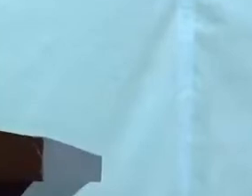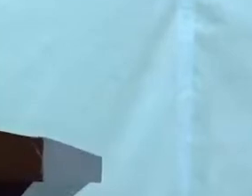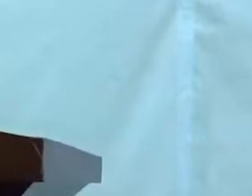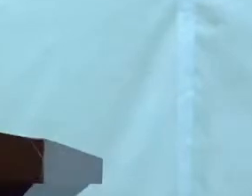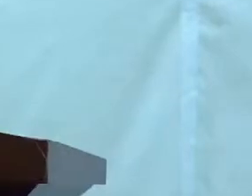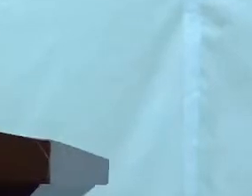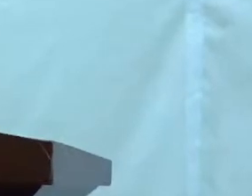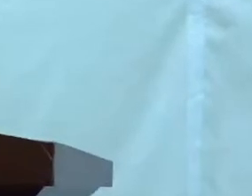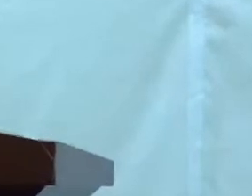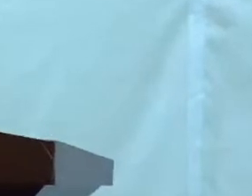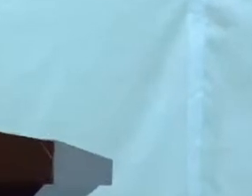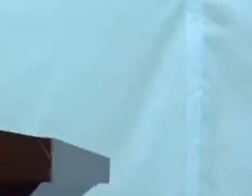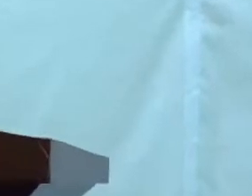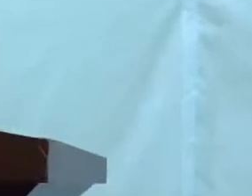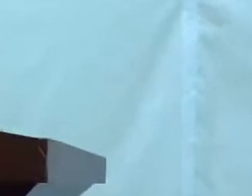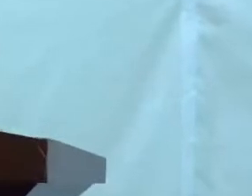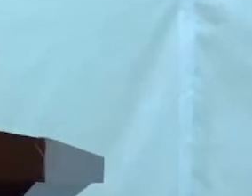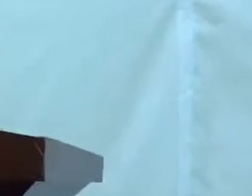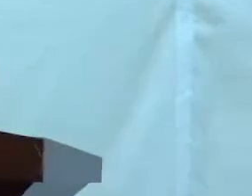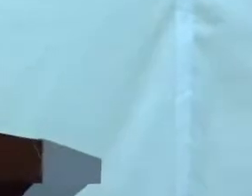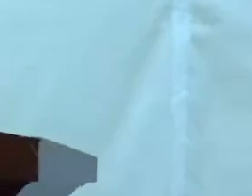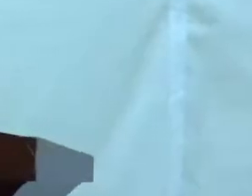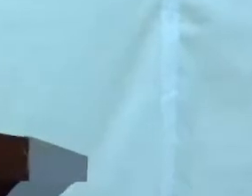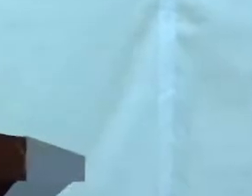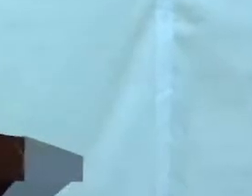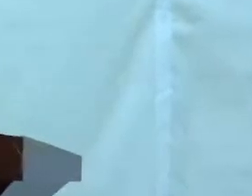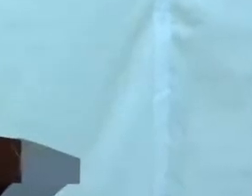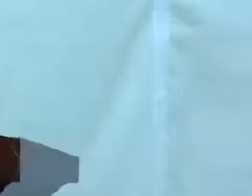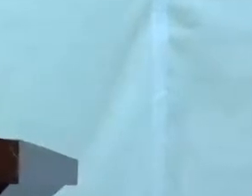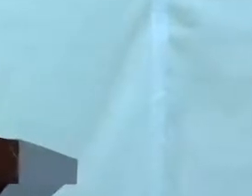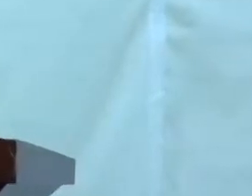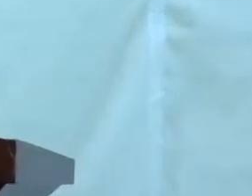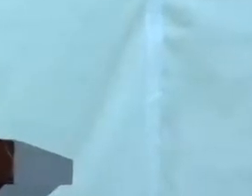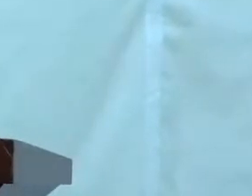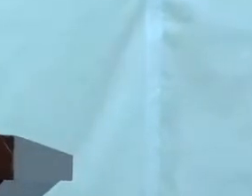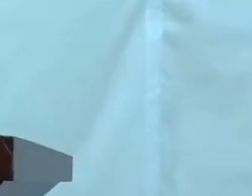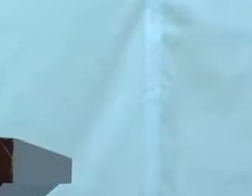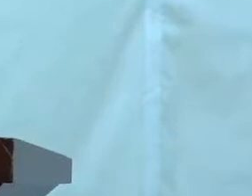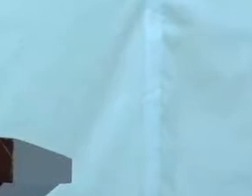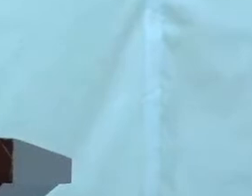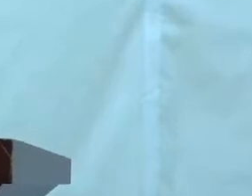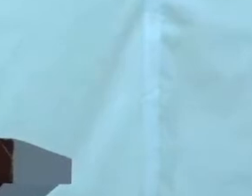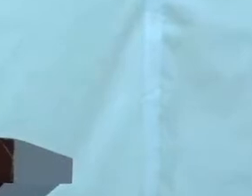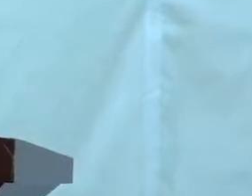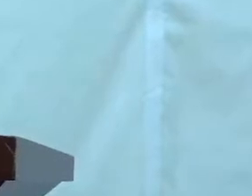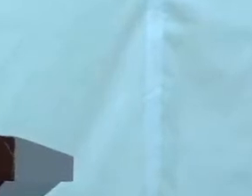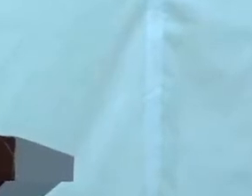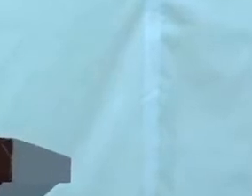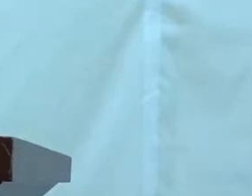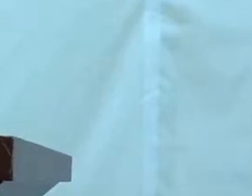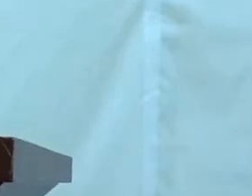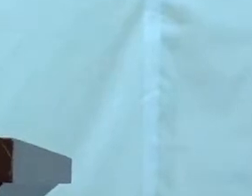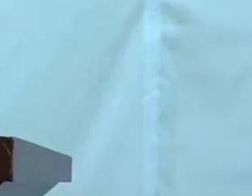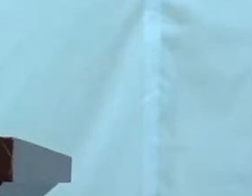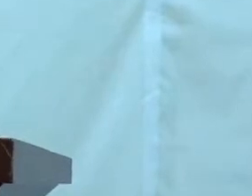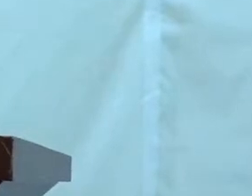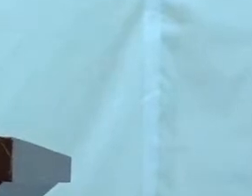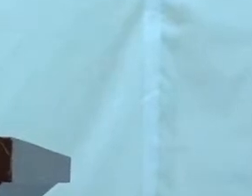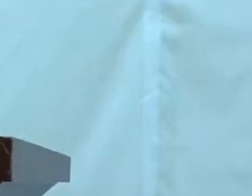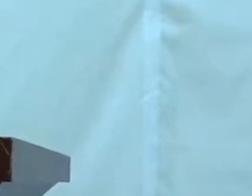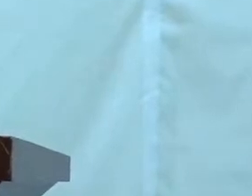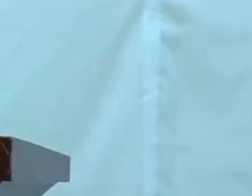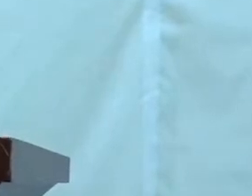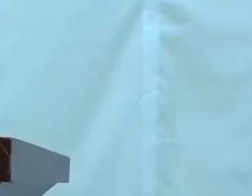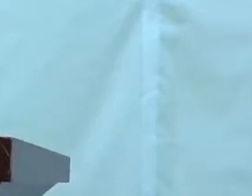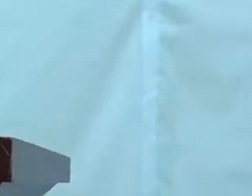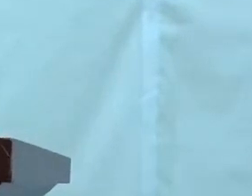decisions. So if you may, for the please, if you may, bow down today, our heads and then we say a brief bind, prayer. And thank you, Lord, it. For this interest, beautiful event this and the